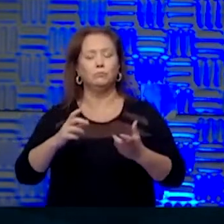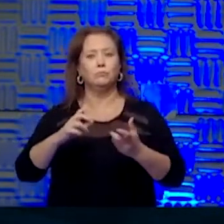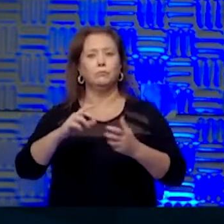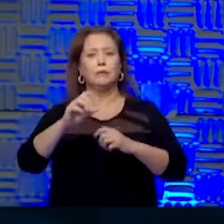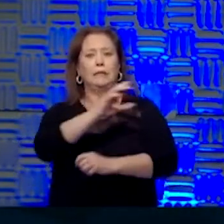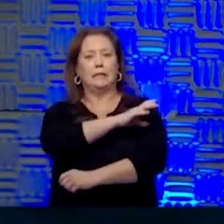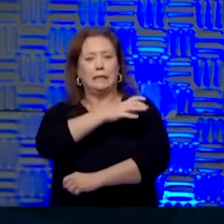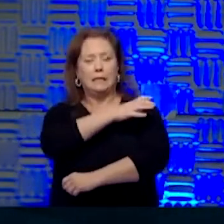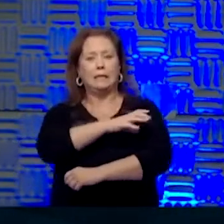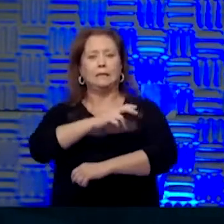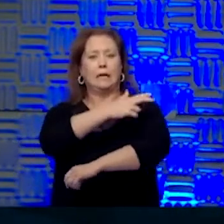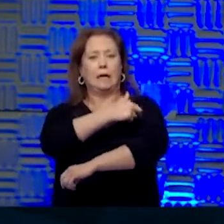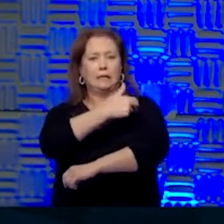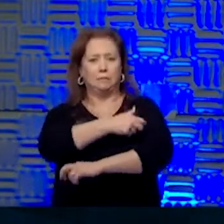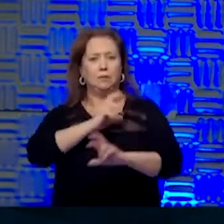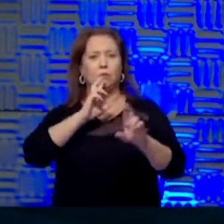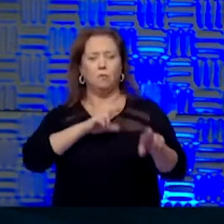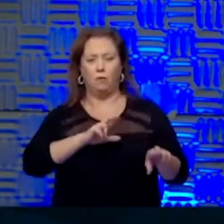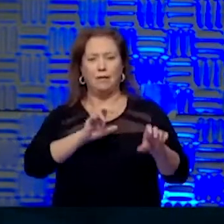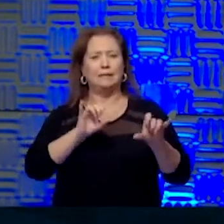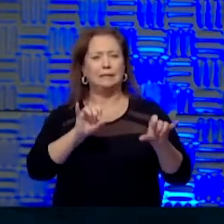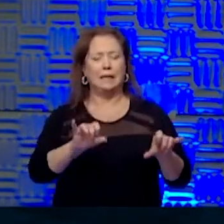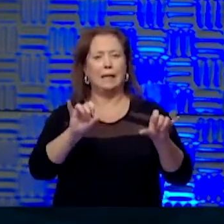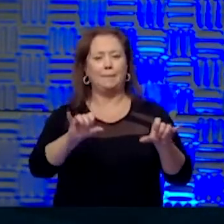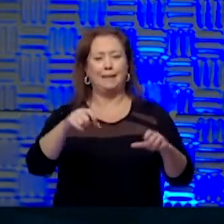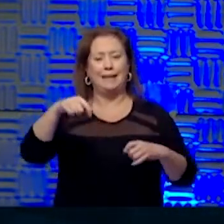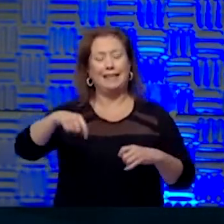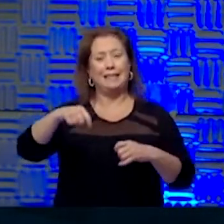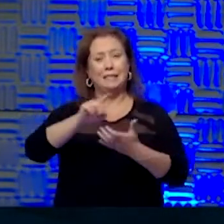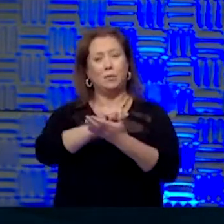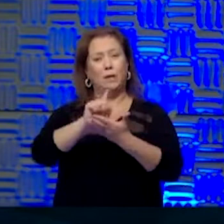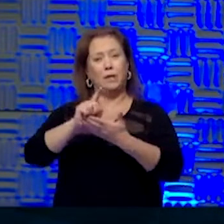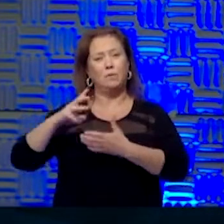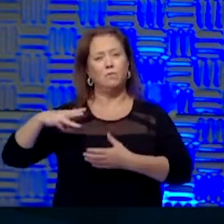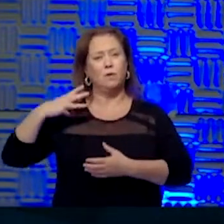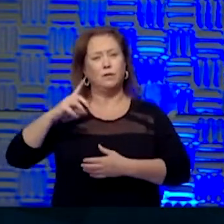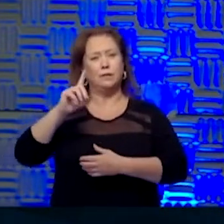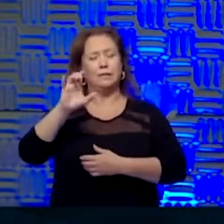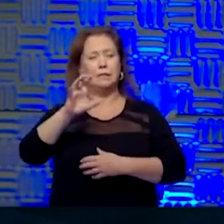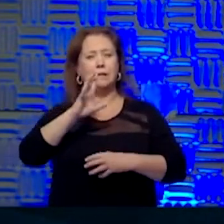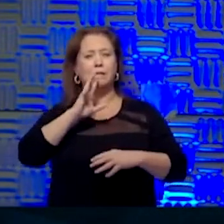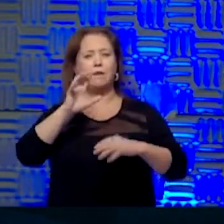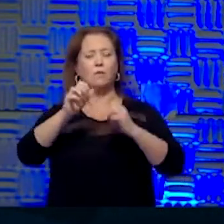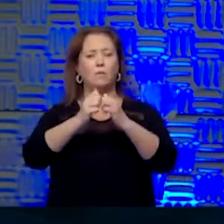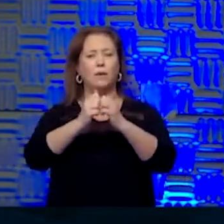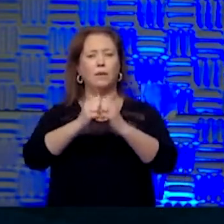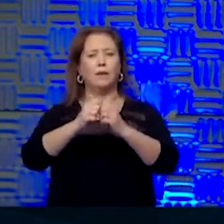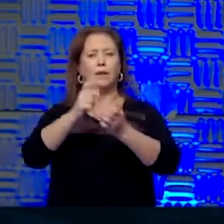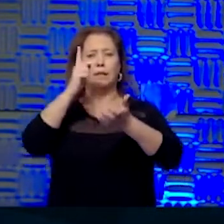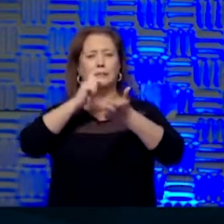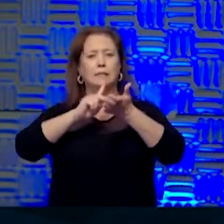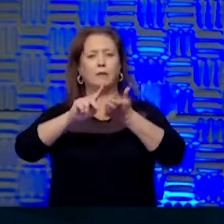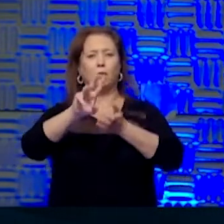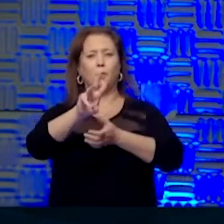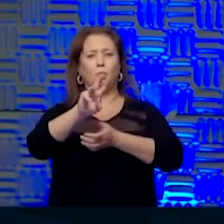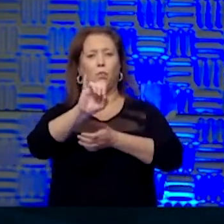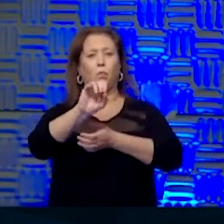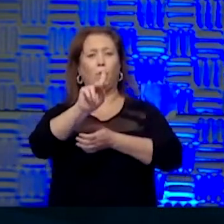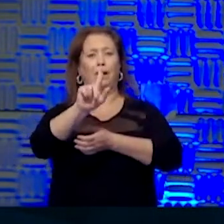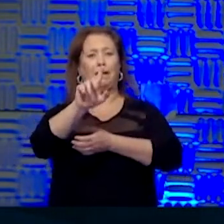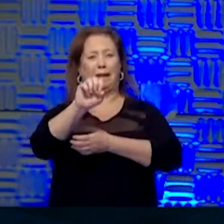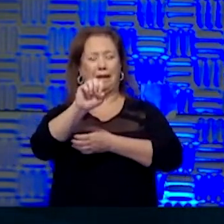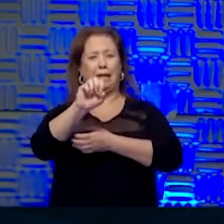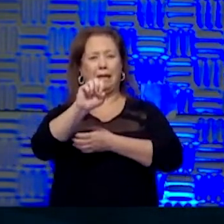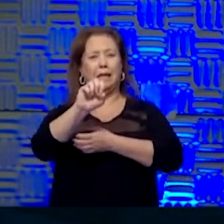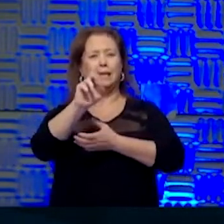clinics and hospitals reporting the same thing. This week in Washington, D.C., I had a conversation with Secretary Wilkie. Robert Wilkie is the